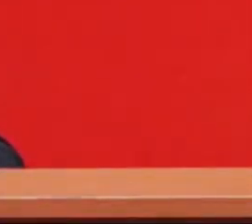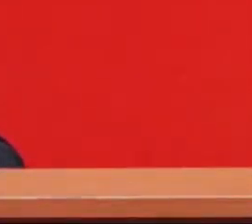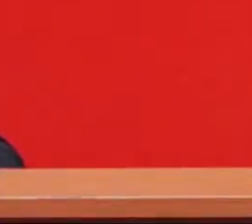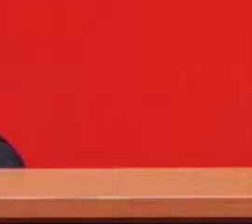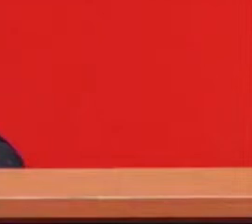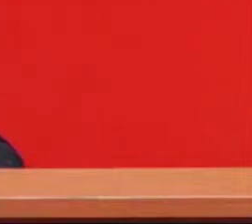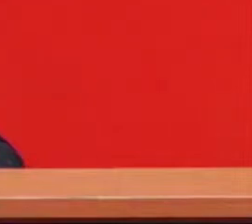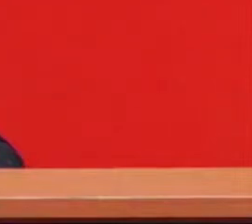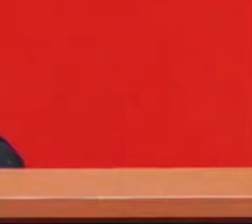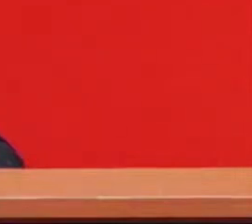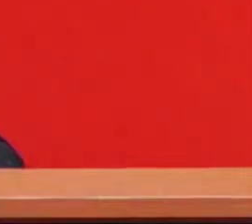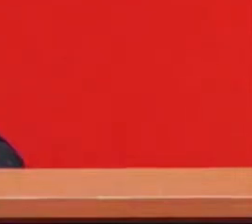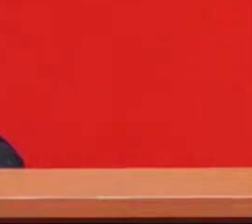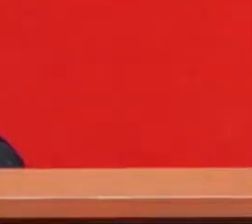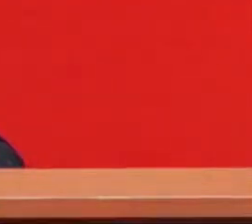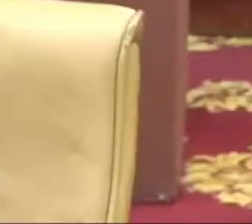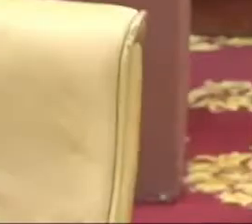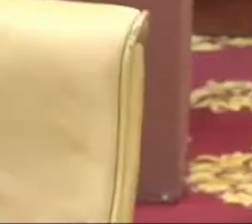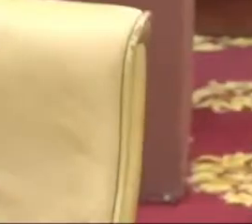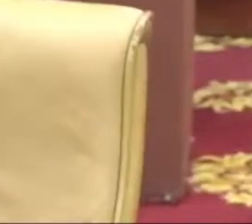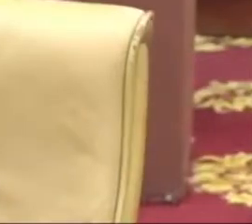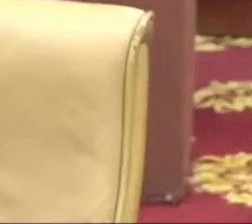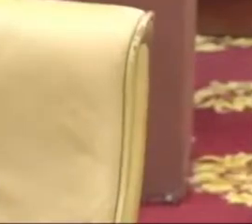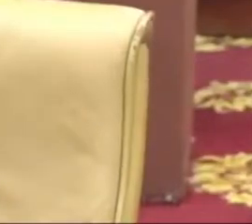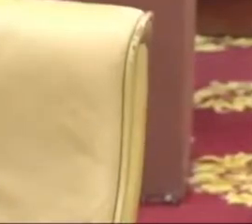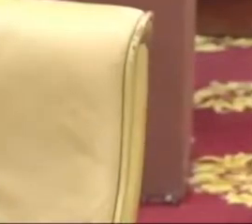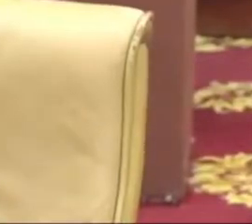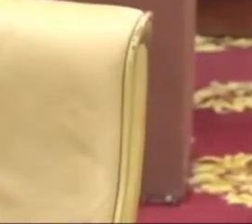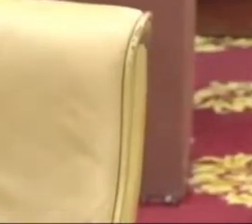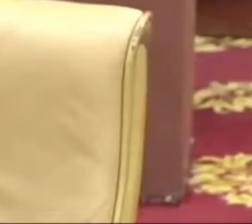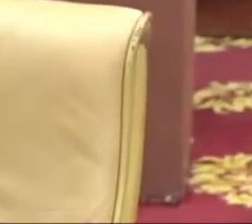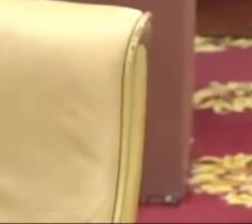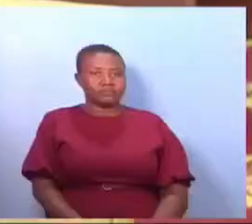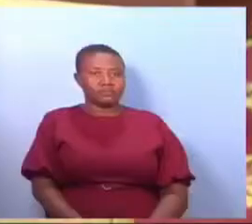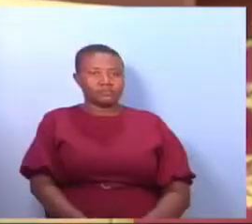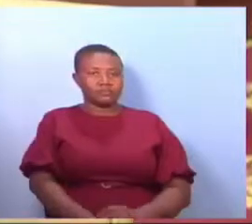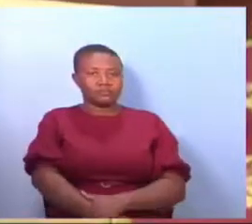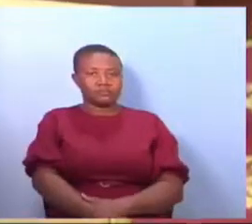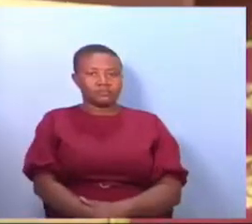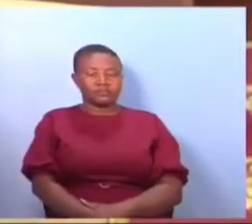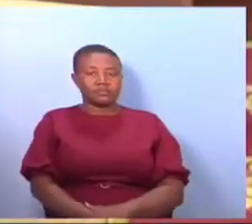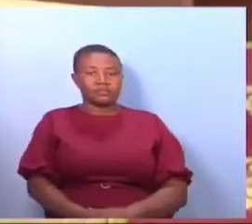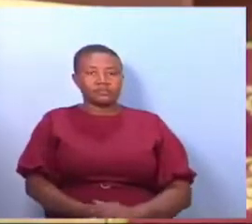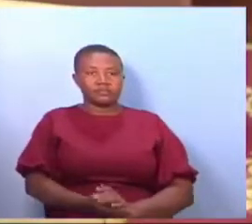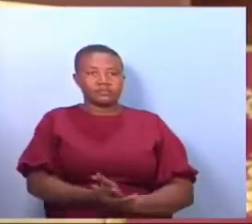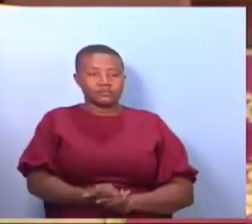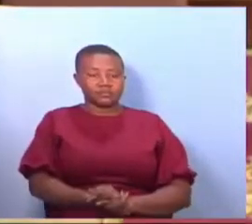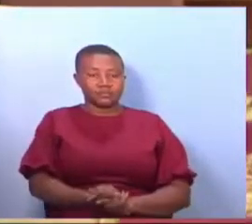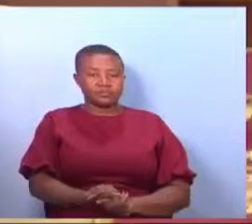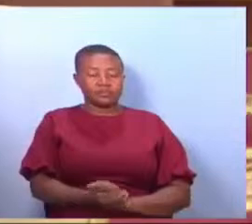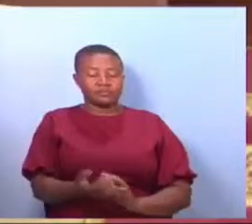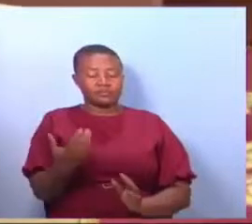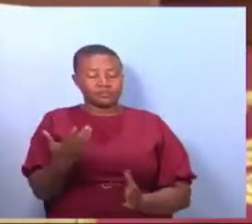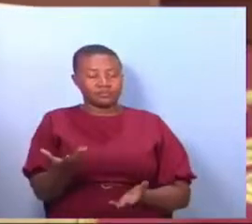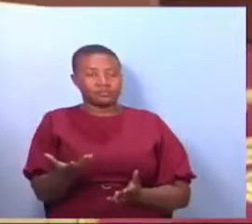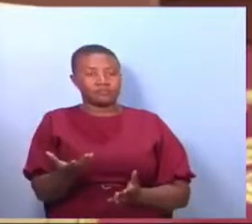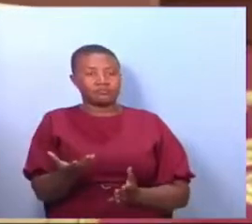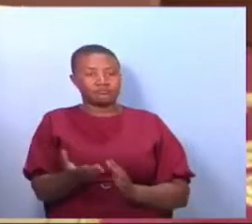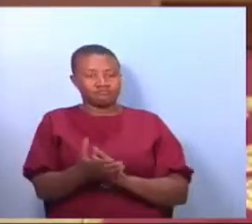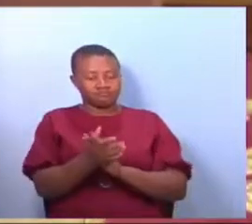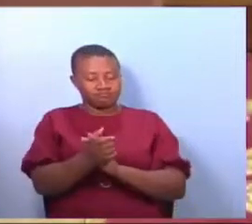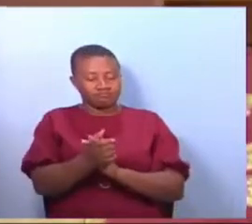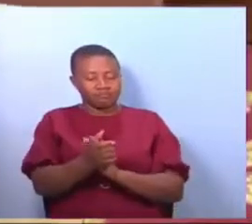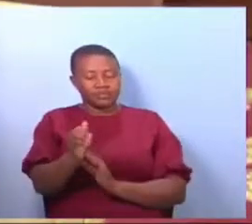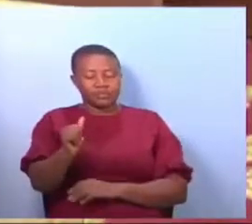commend the Minority Chief Whip, Honorable Frank Kwabena Annan-Dompreh, for